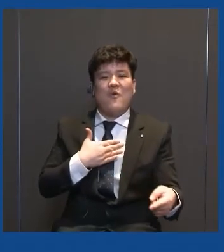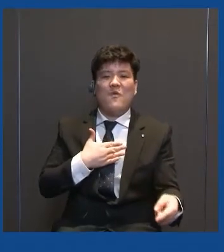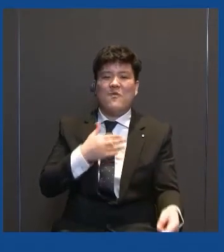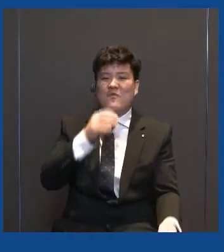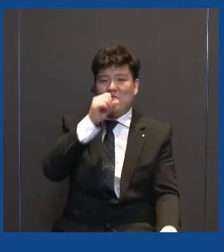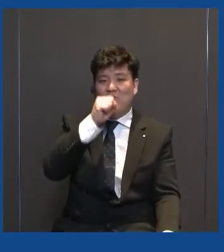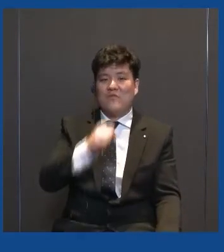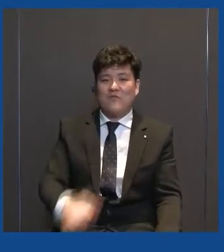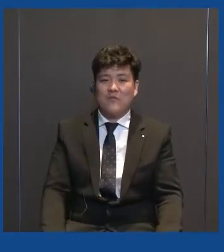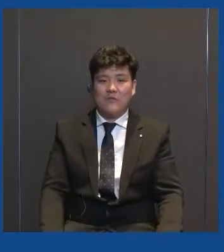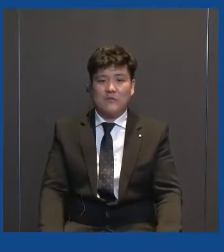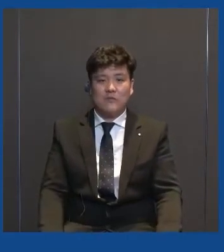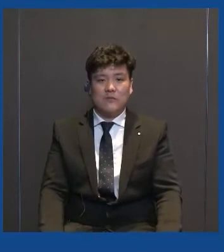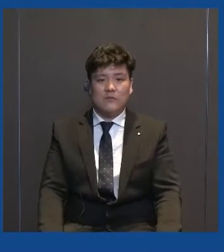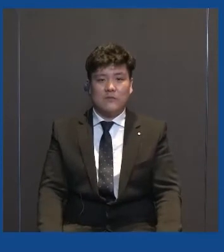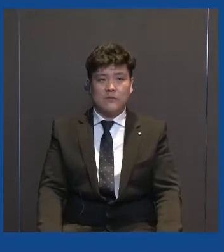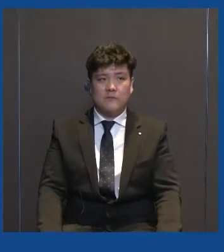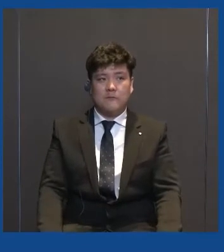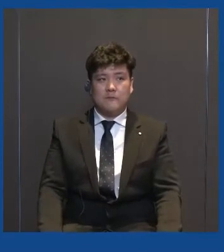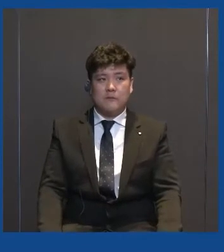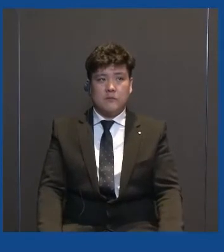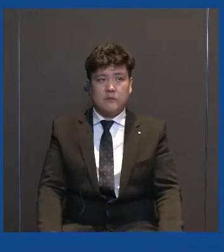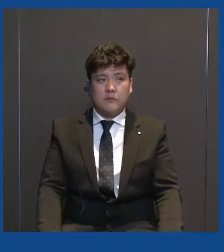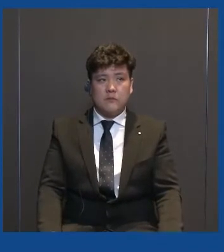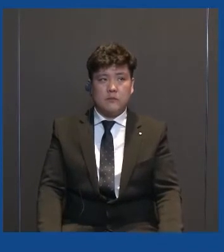emotions, mixed emotions, I should say.